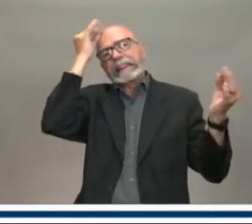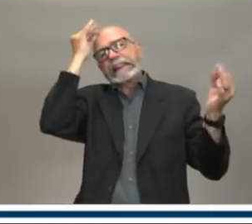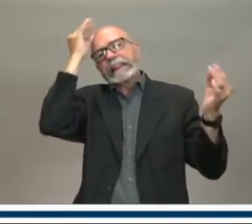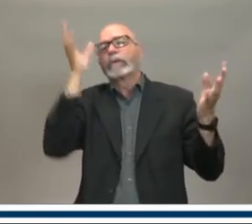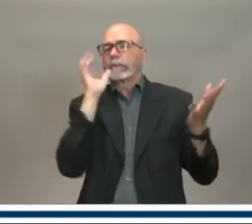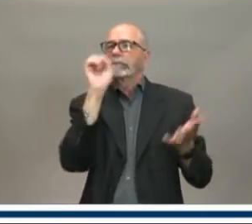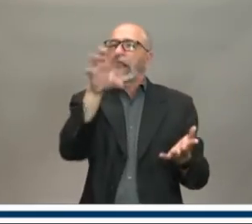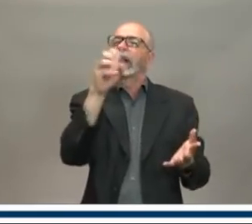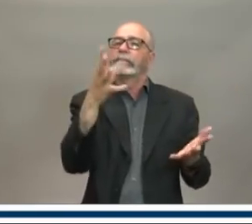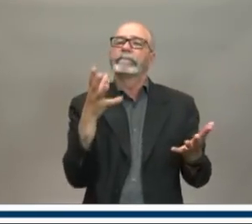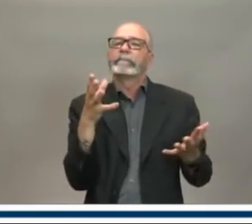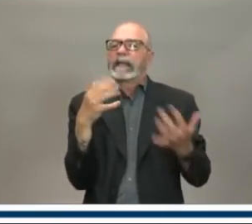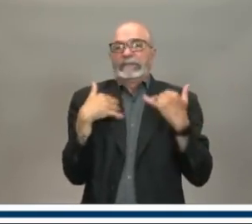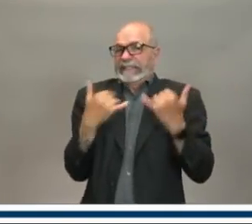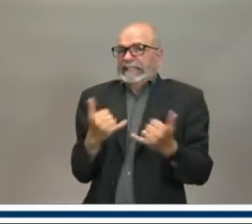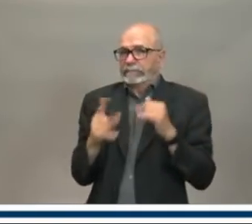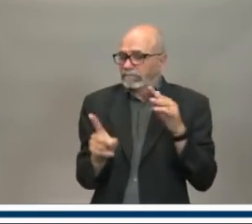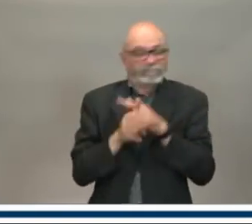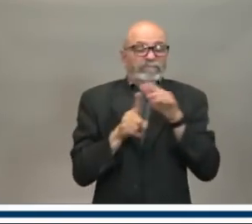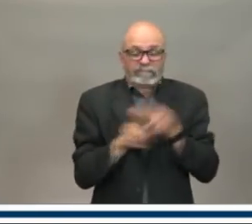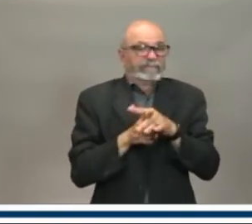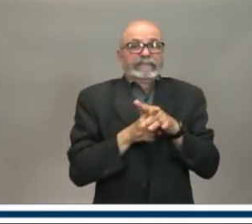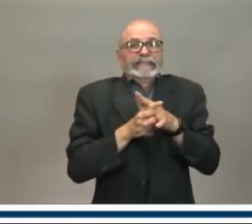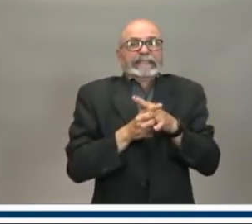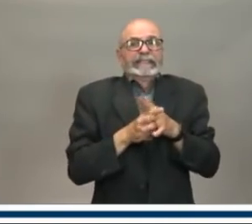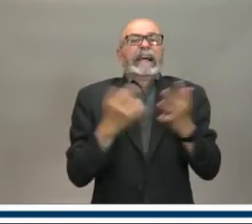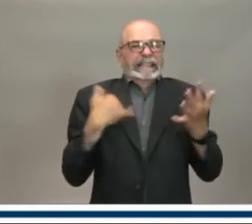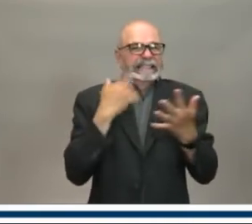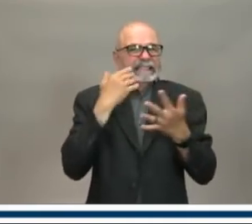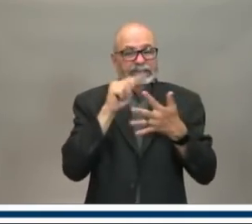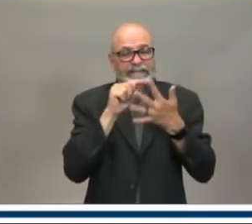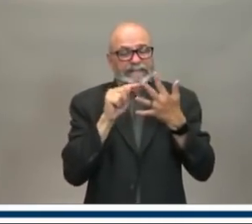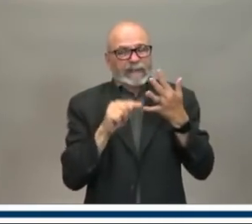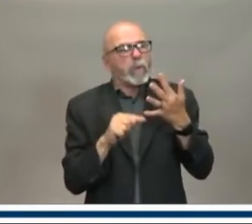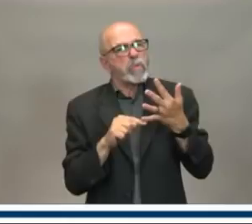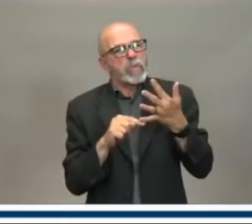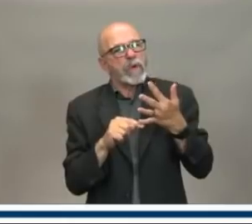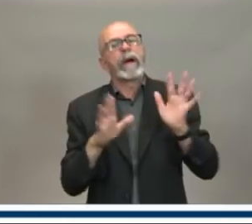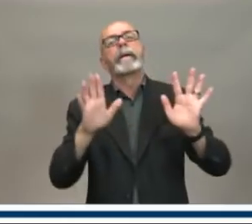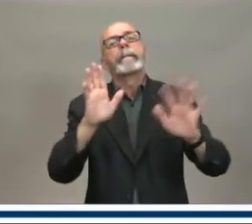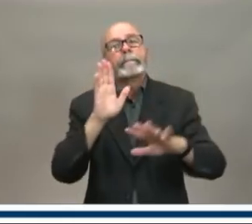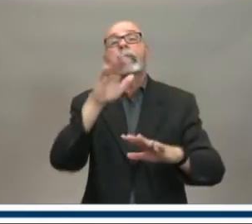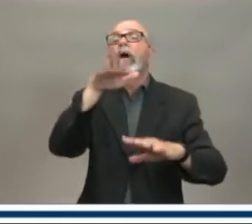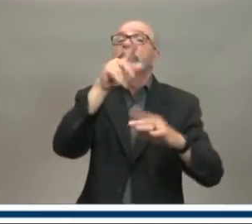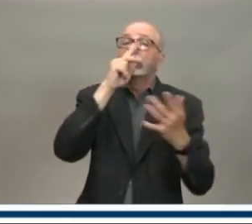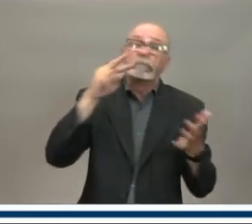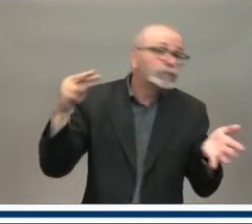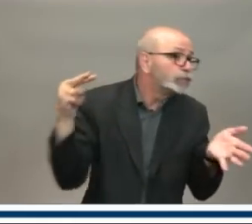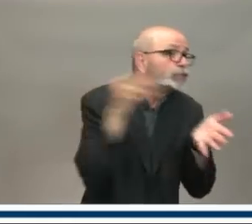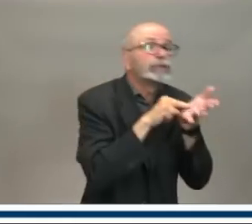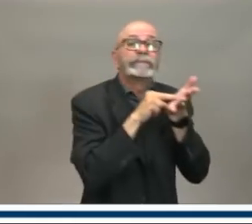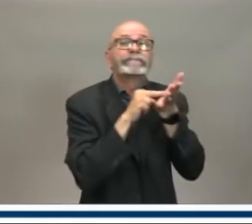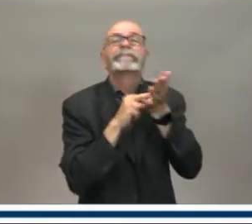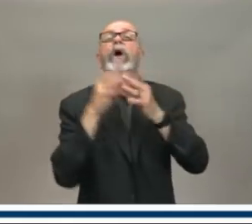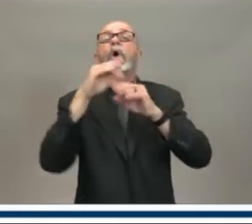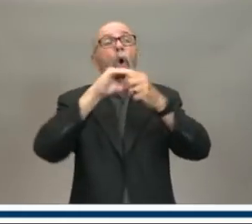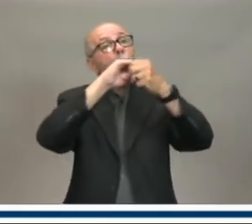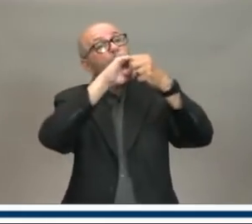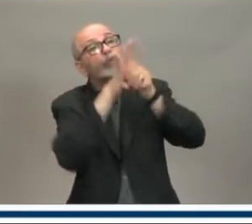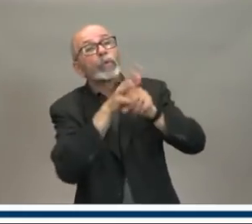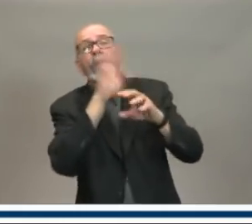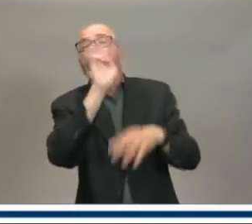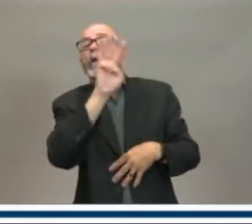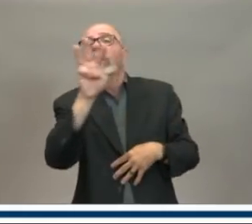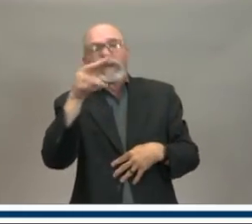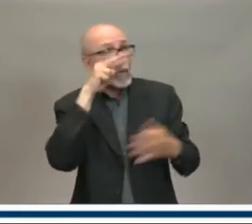outlined. On our coronavirus website has a whole section on masks. We would encourage people to go there, and there's a link to the